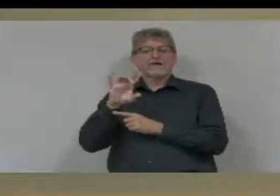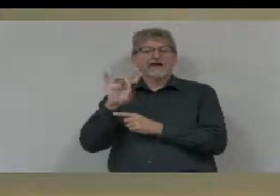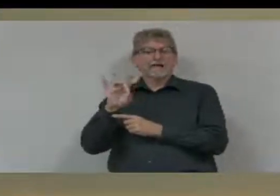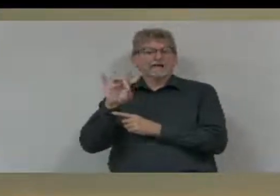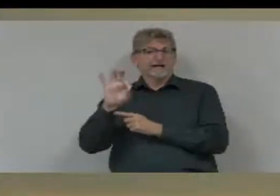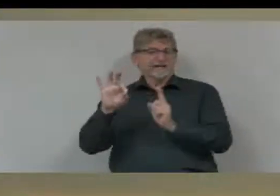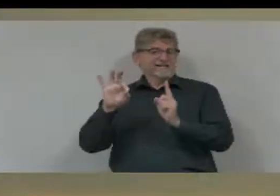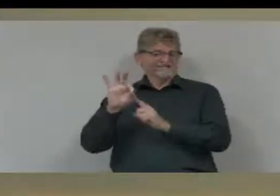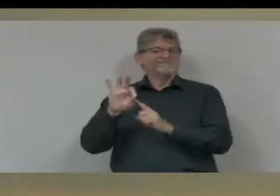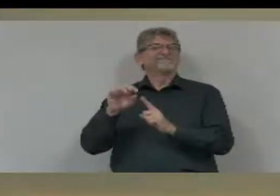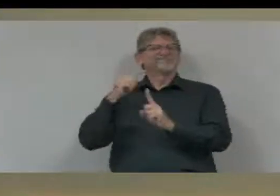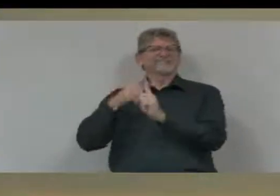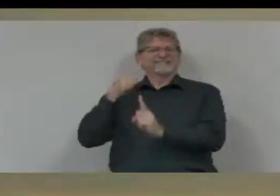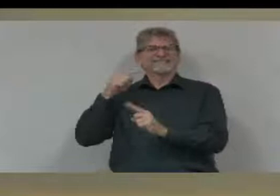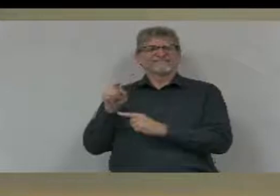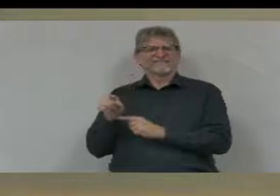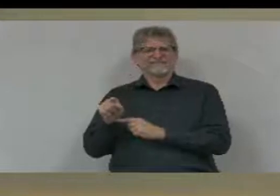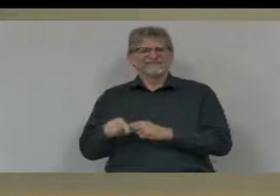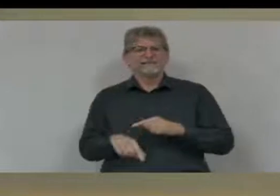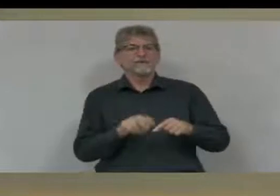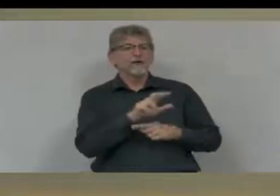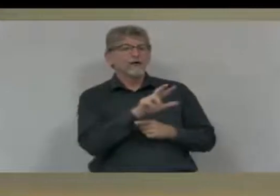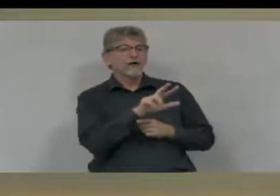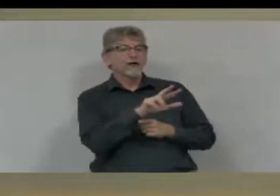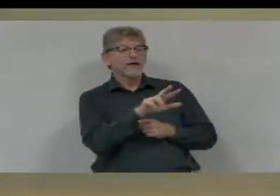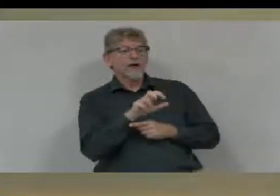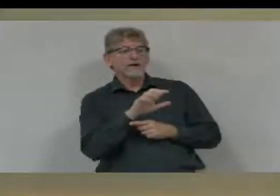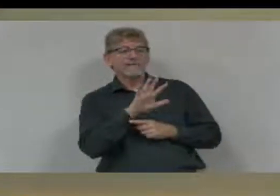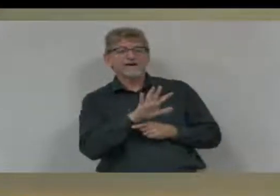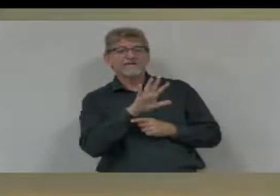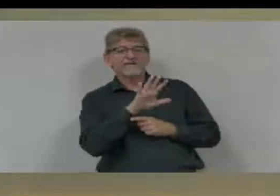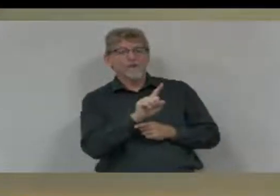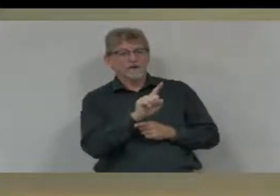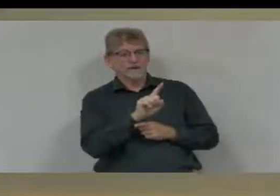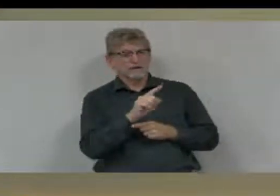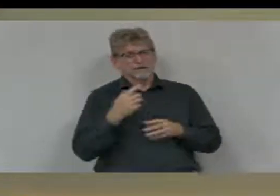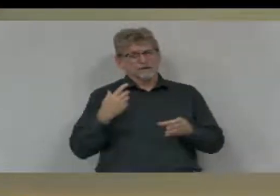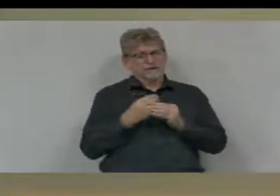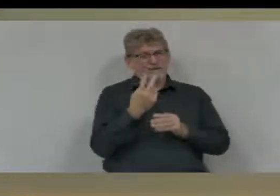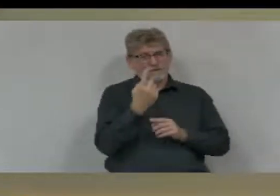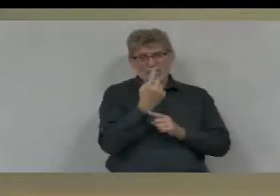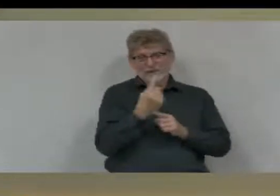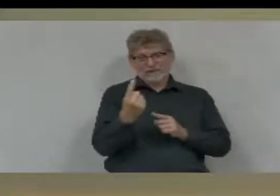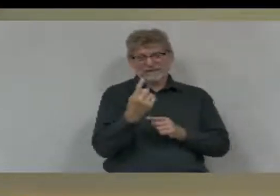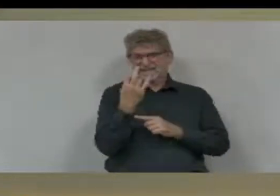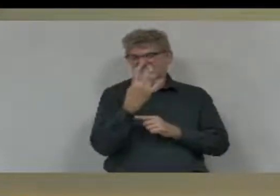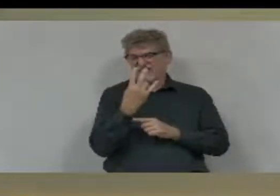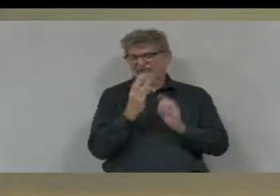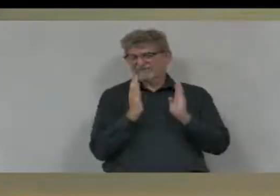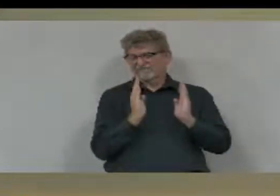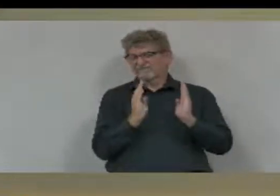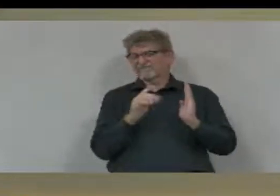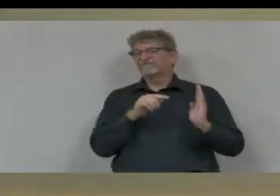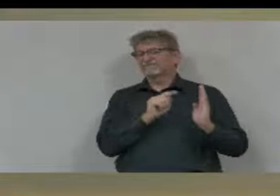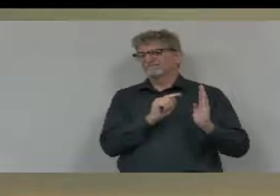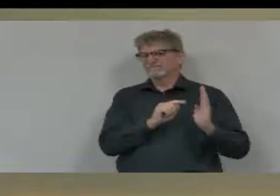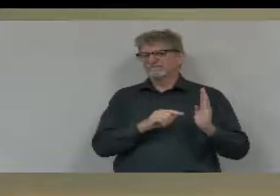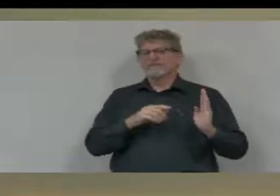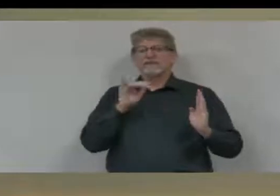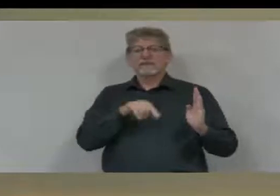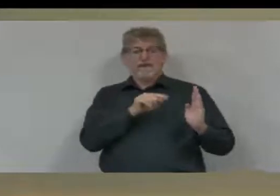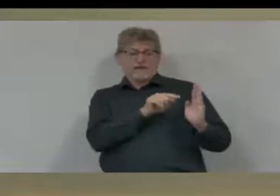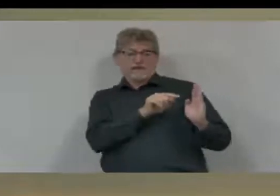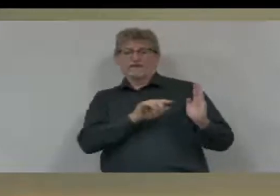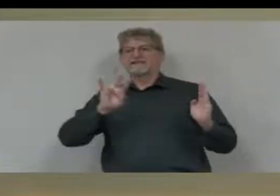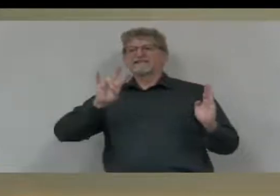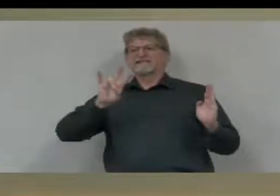been 351 new cases in the last 7 days, so about 40% of the new cases we've seen in the last month have occurred in just the last